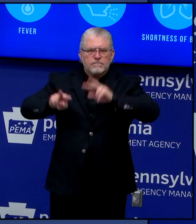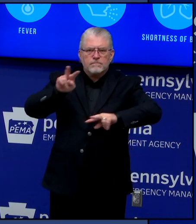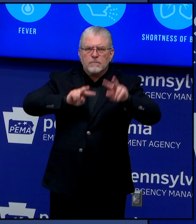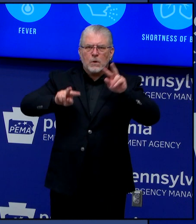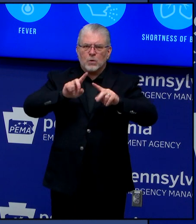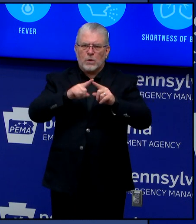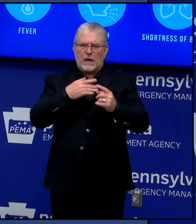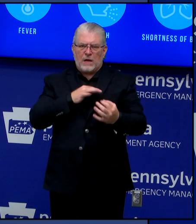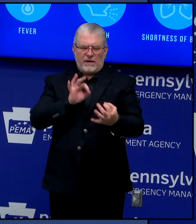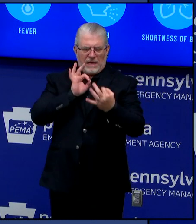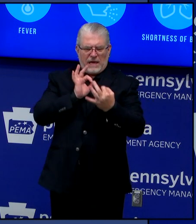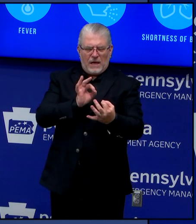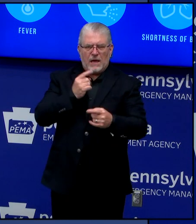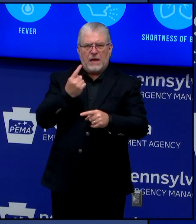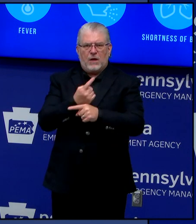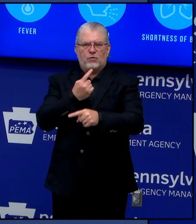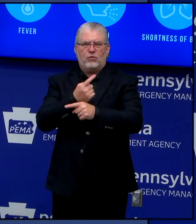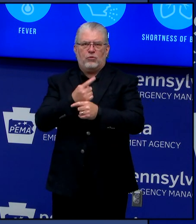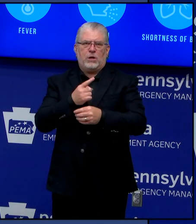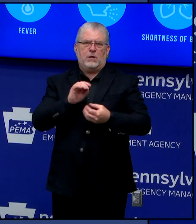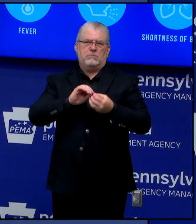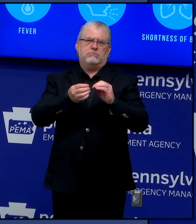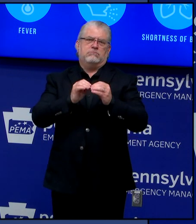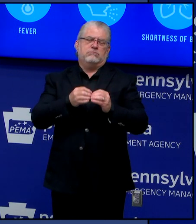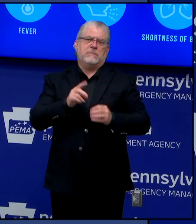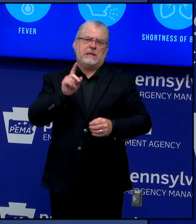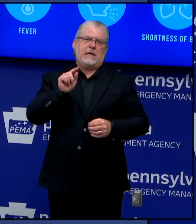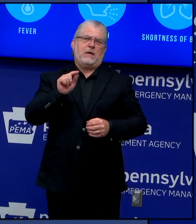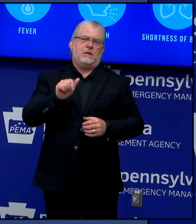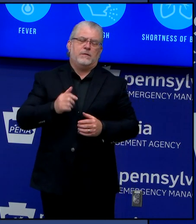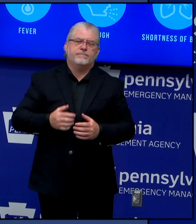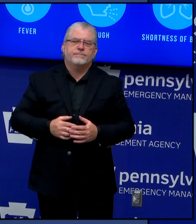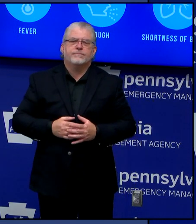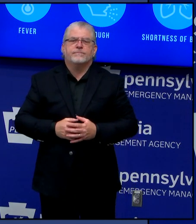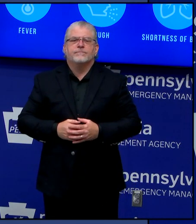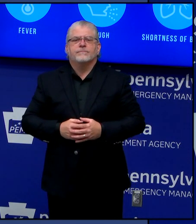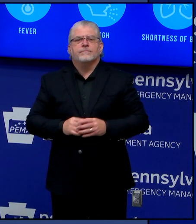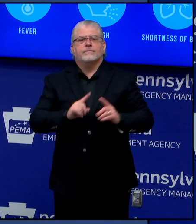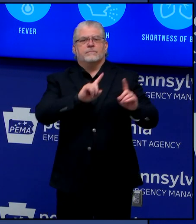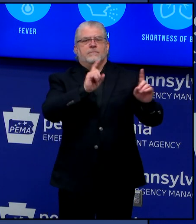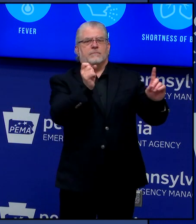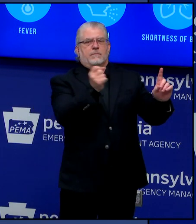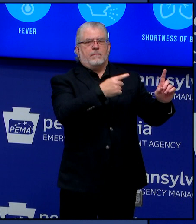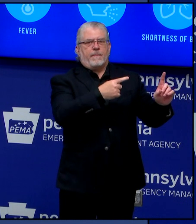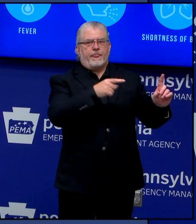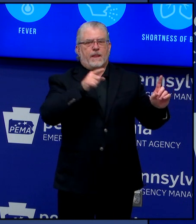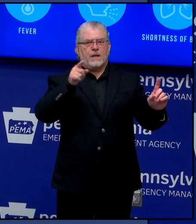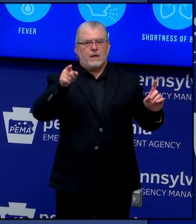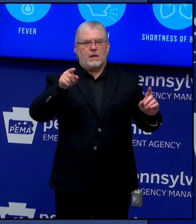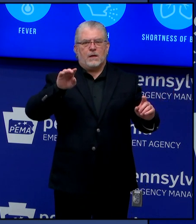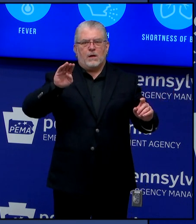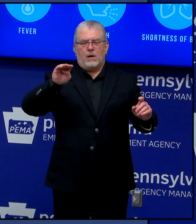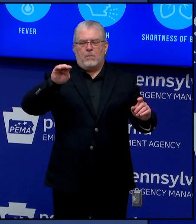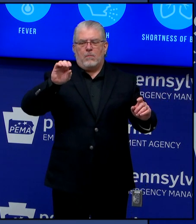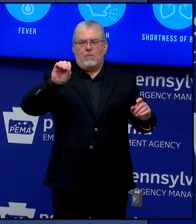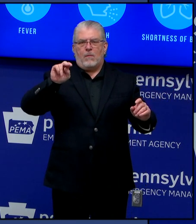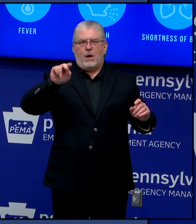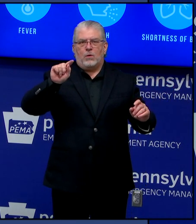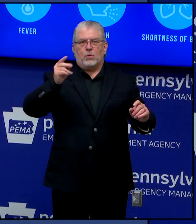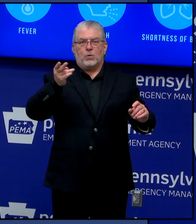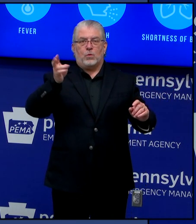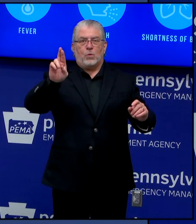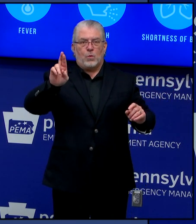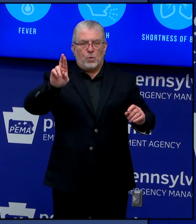Scranton Times-Tribune, the percentage of population tested in Montour County far exceeds that of any other county, even though the county only has